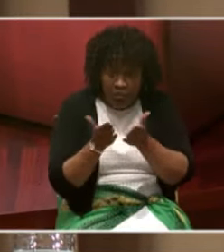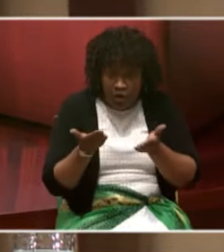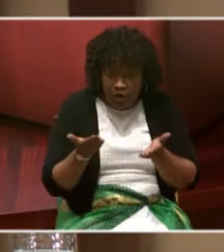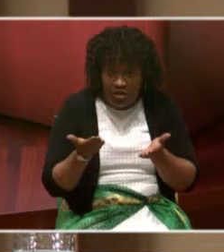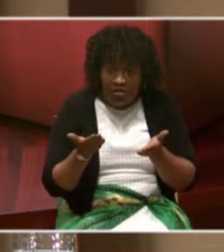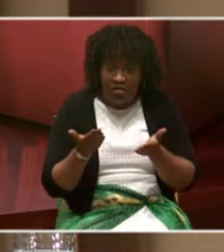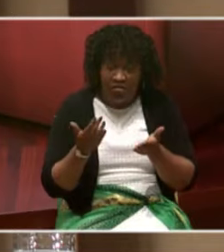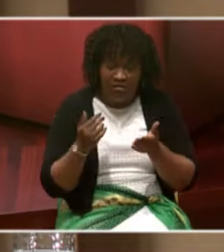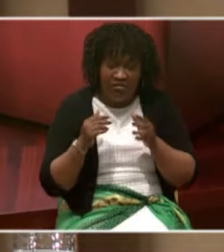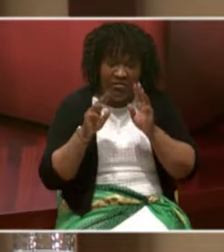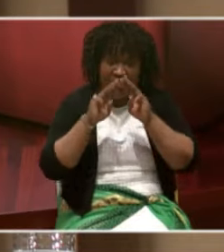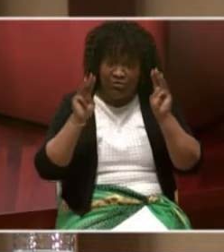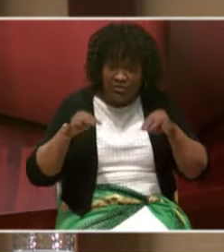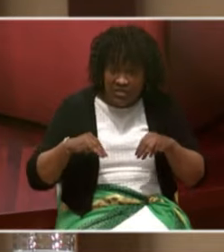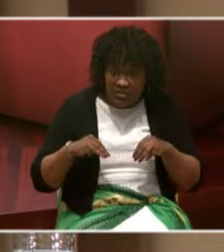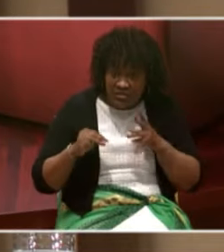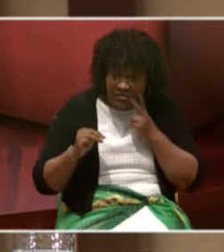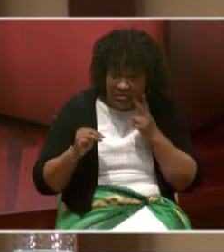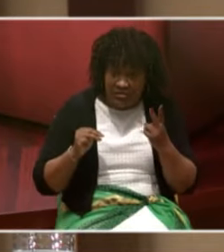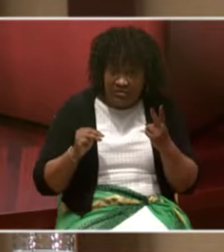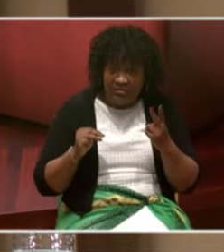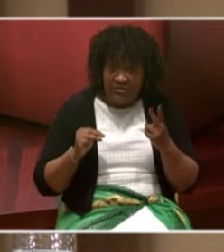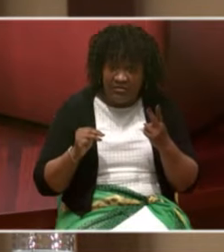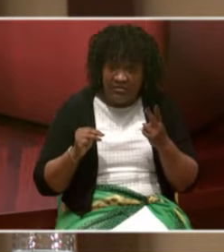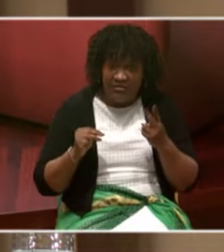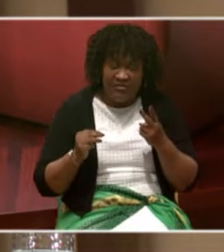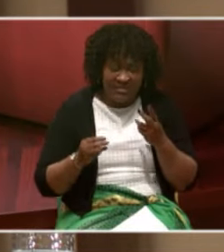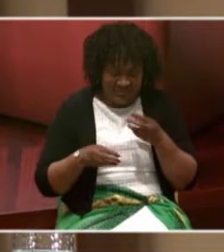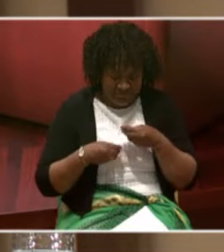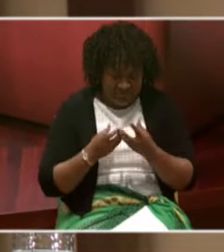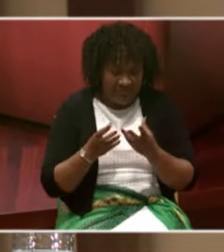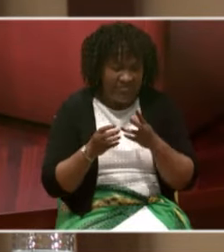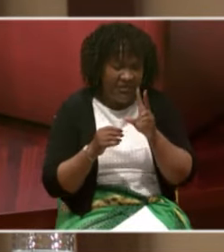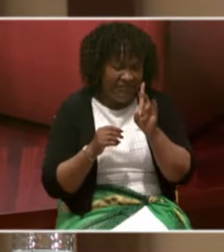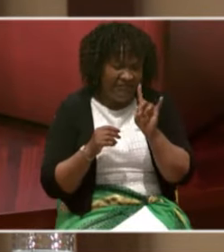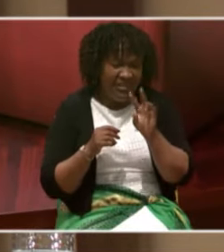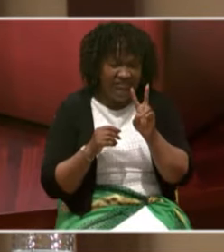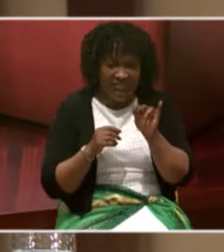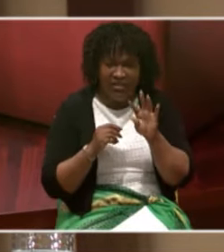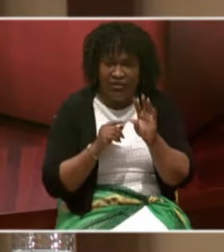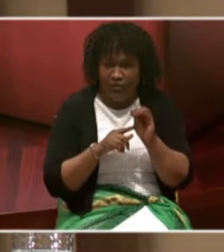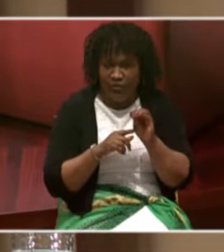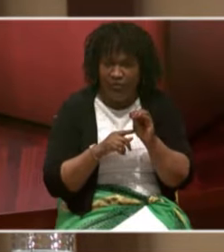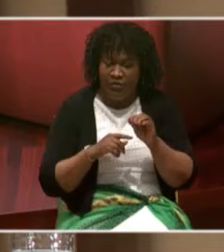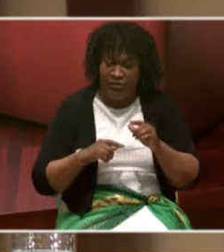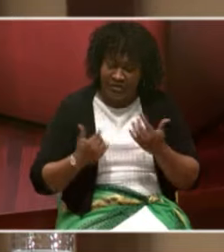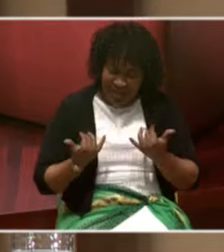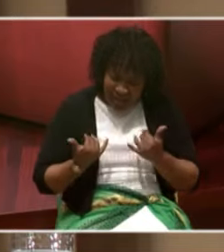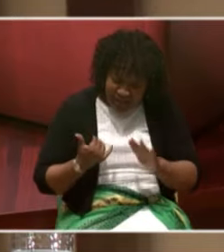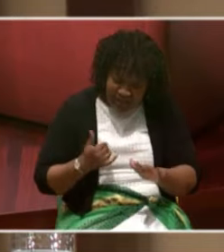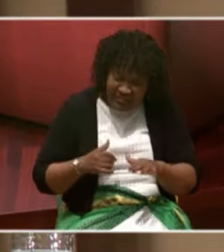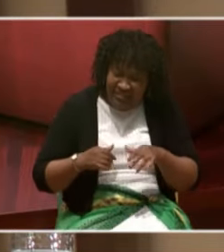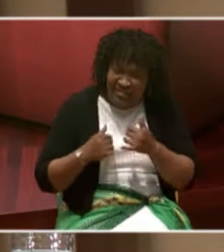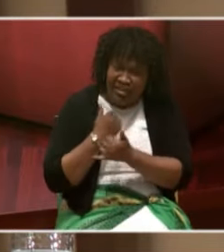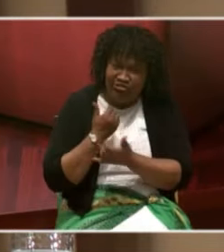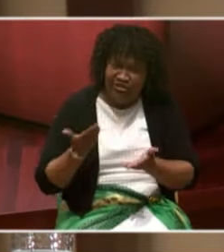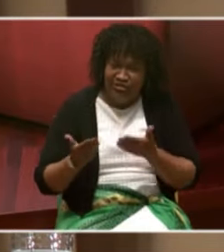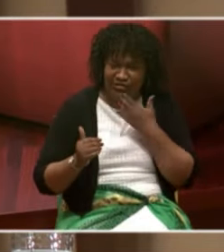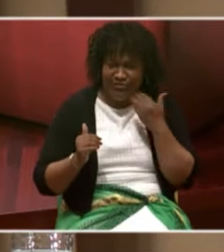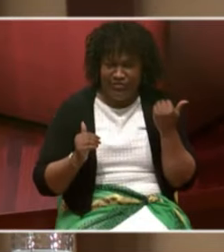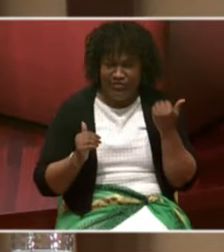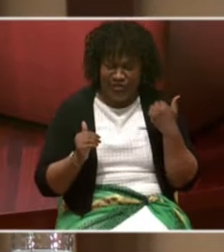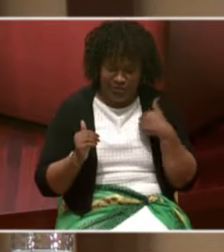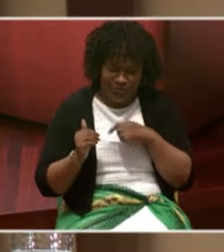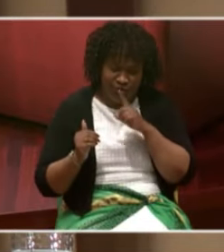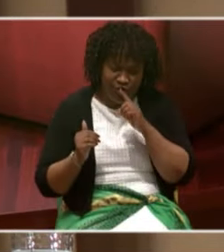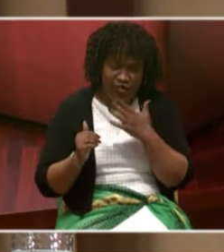Latino, Asian American, or Native American. We all live in the same house.